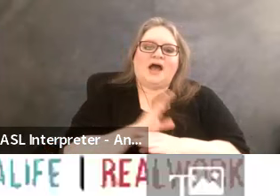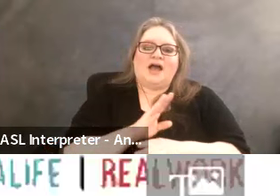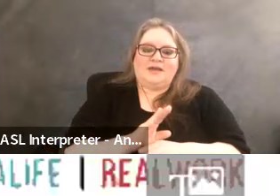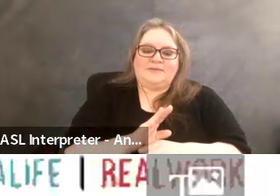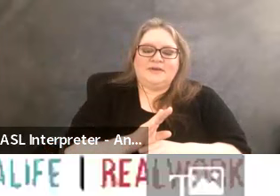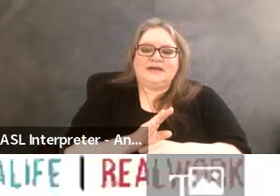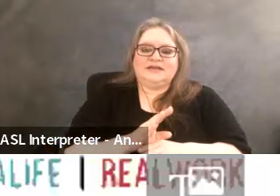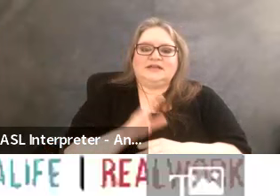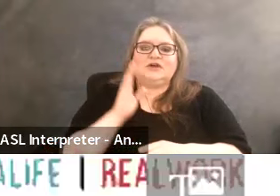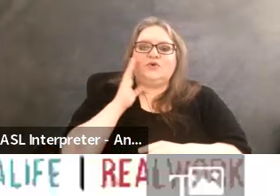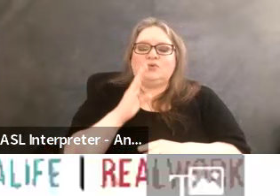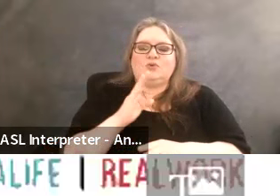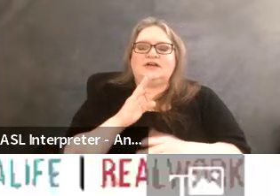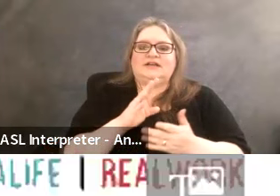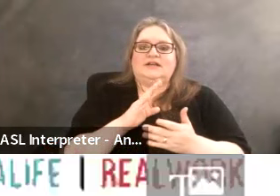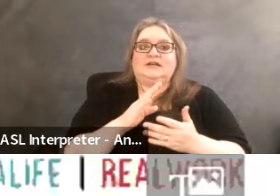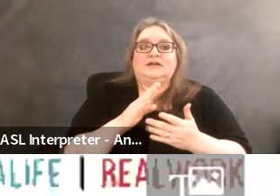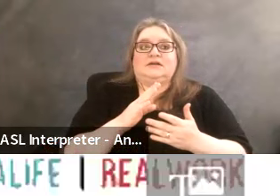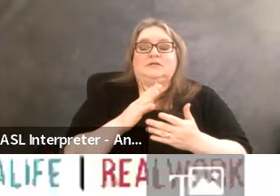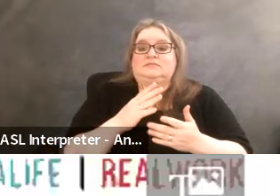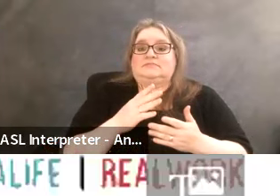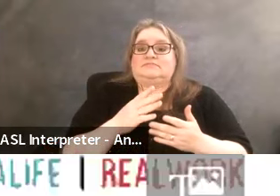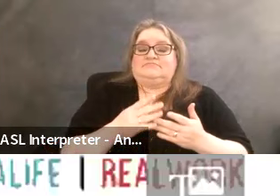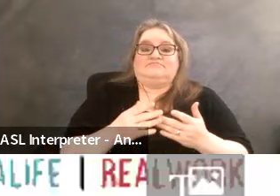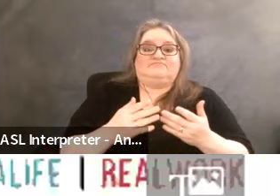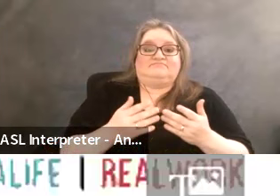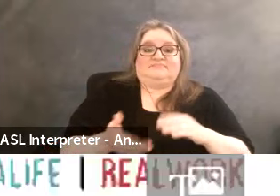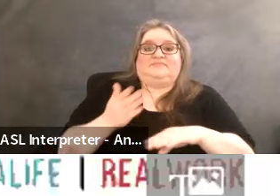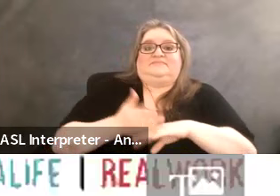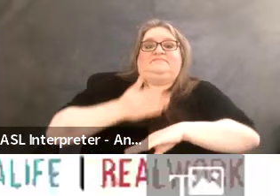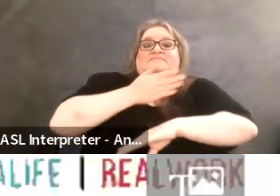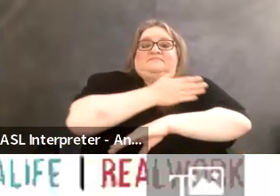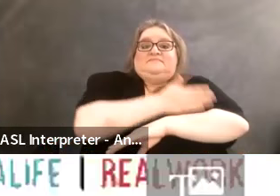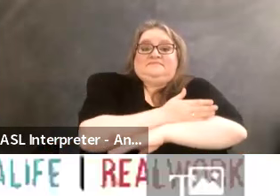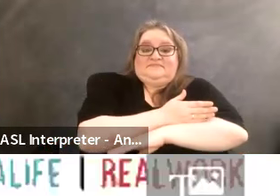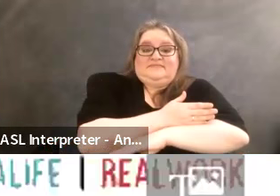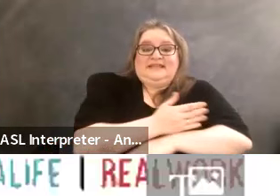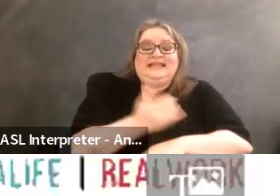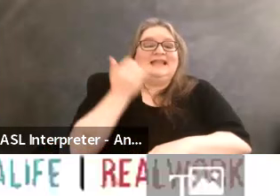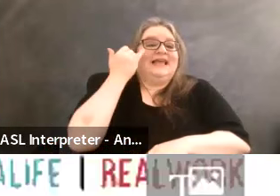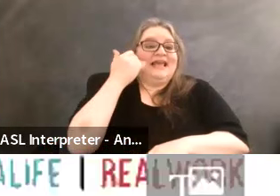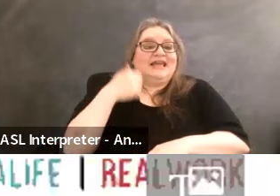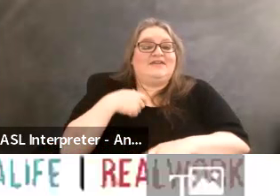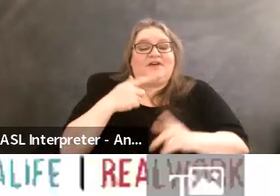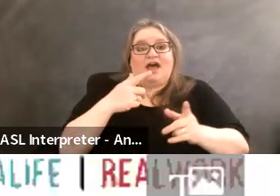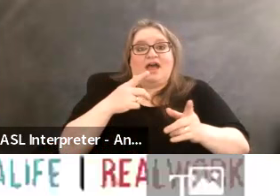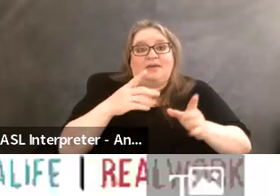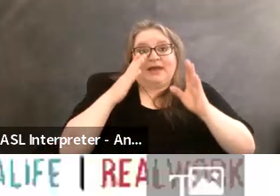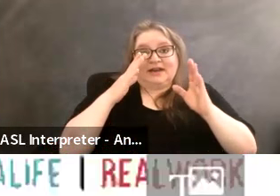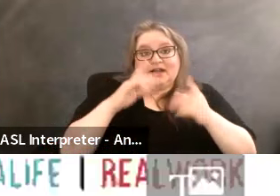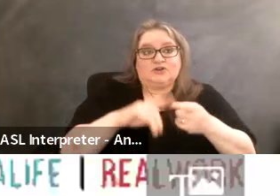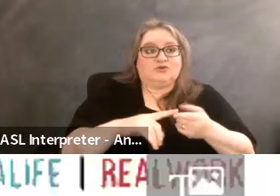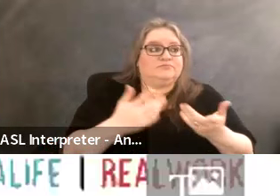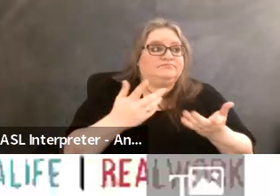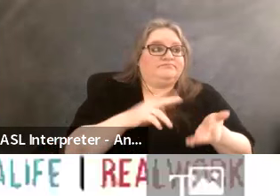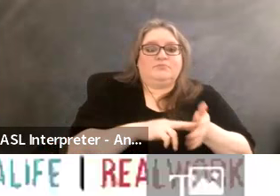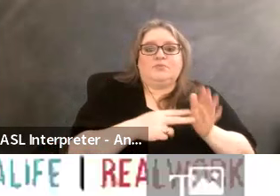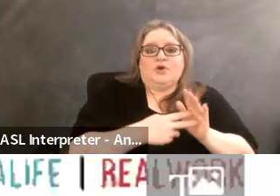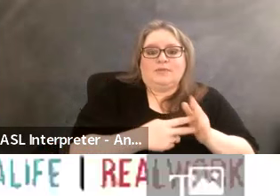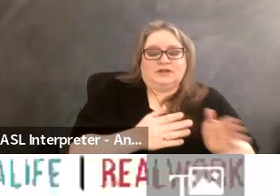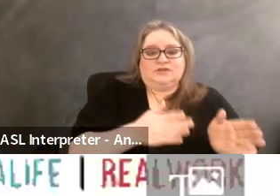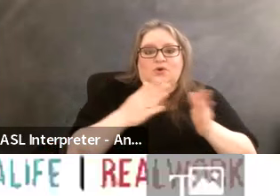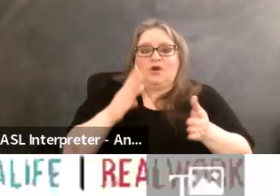be healthier if I paid attention to purpose, if I paid some attention